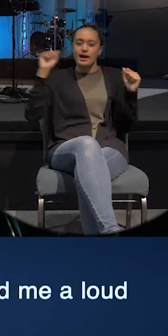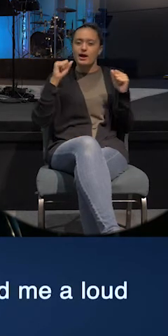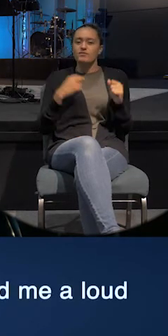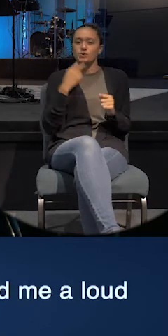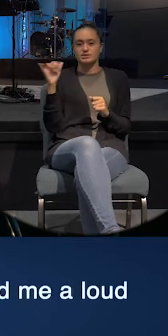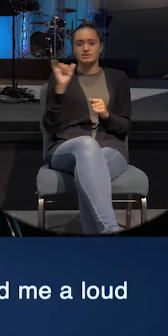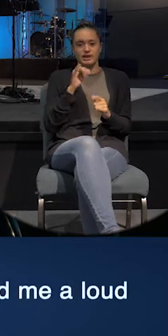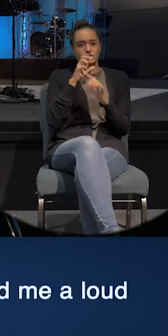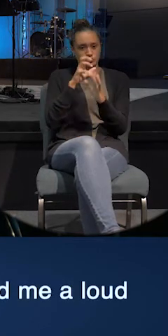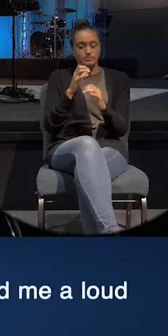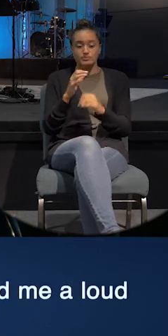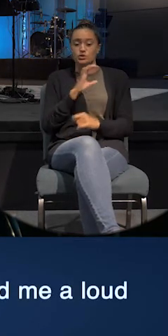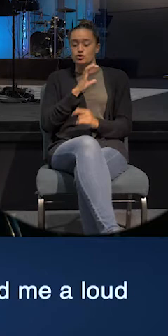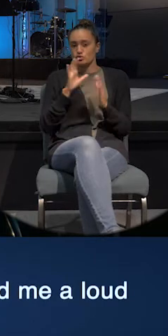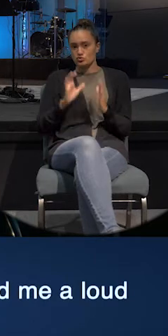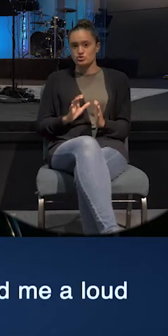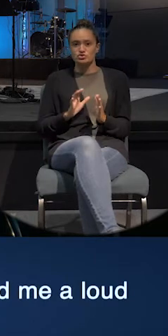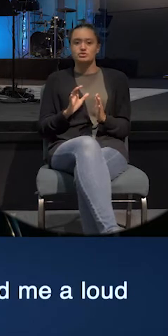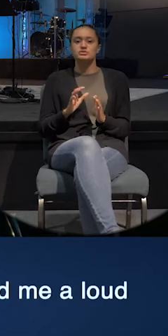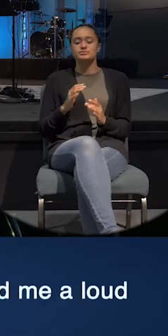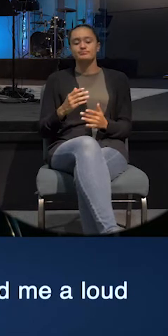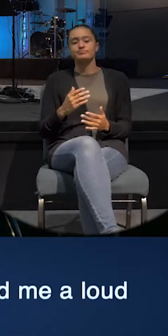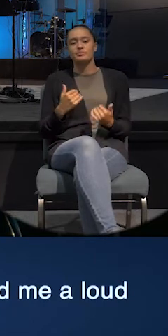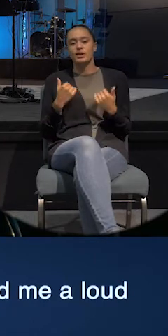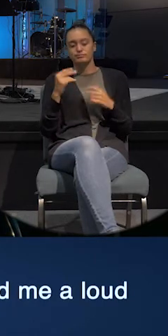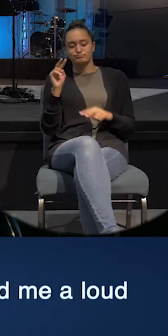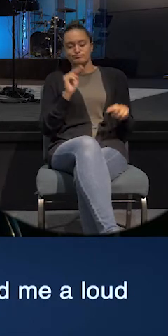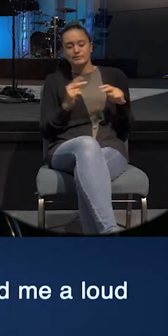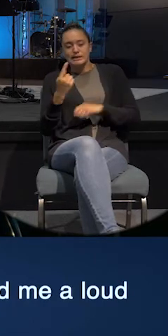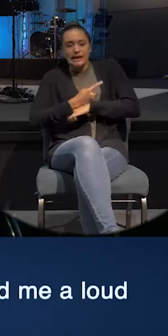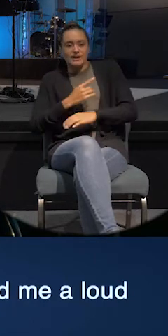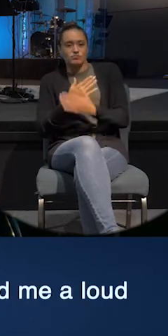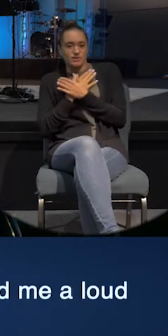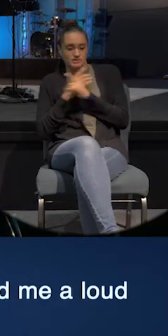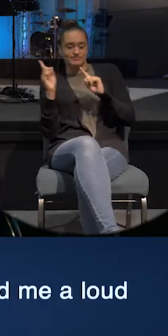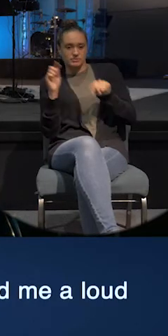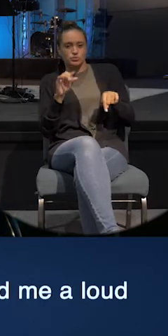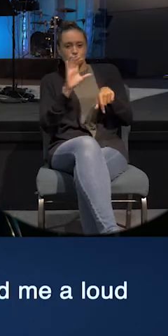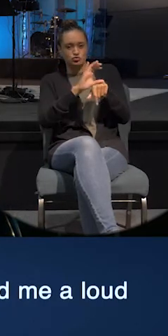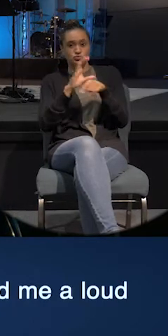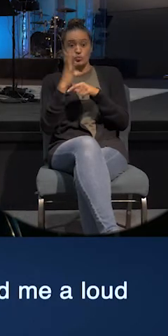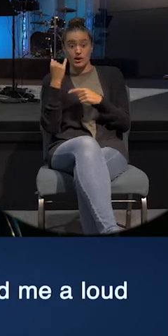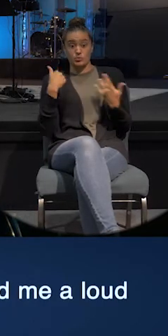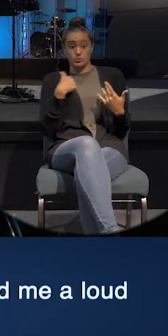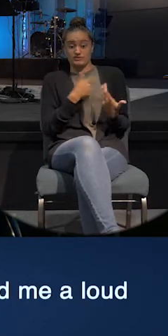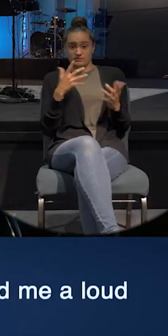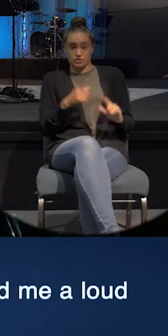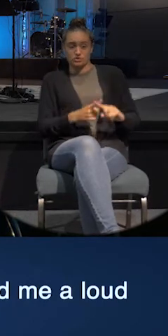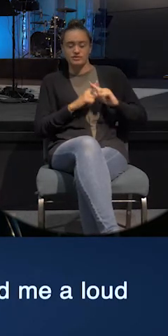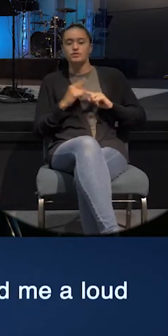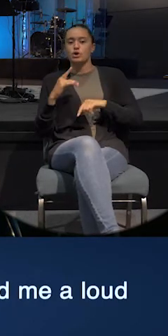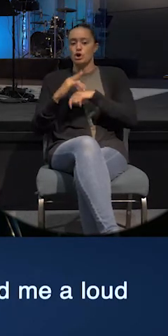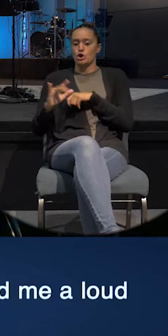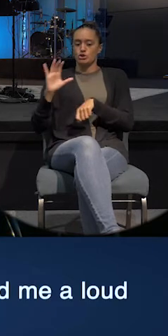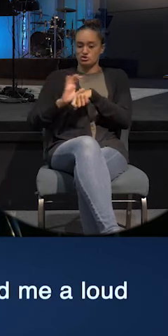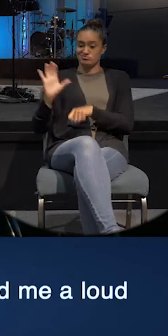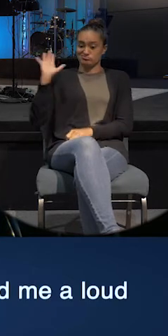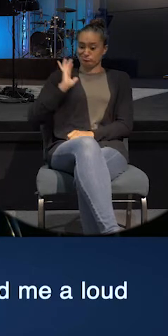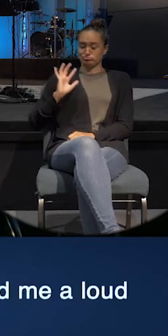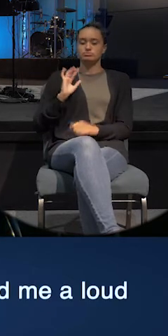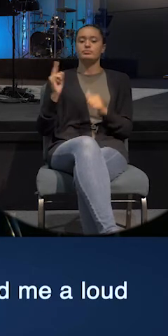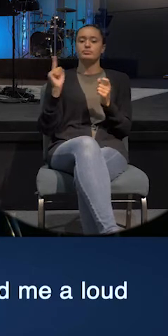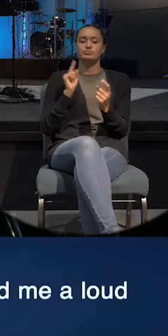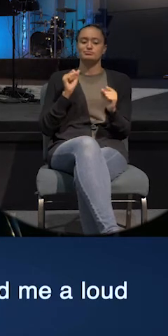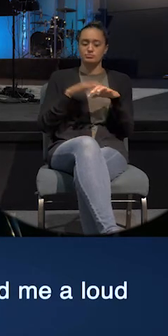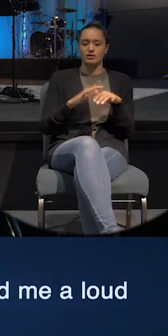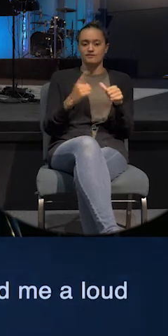Christians observe a day of rest and attend services because we've been saved. And the early church met on the first day of the week for God's word